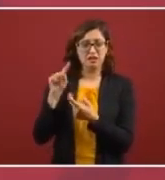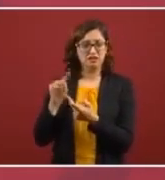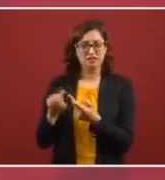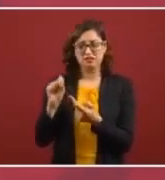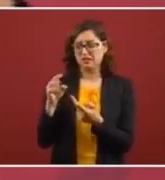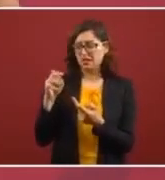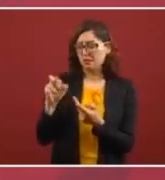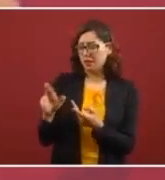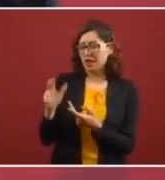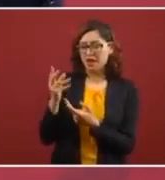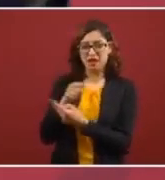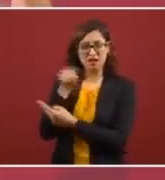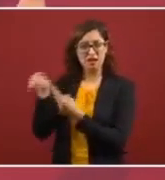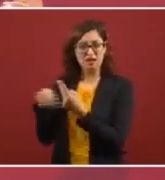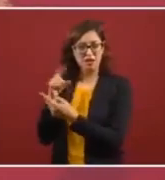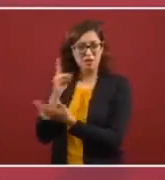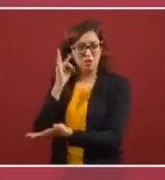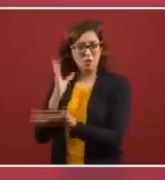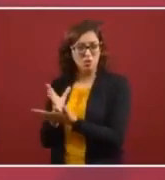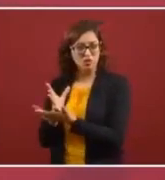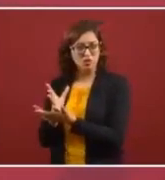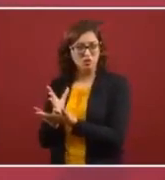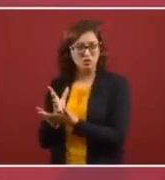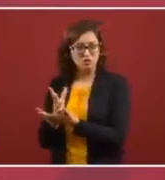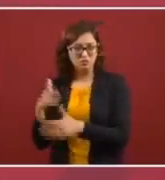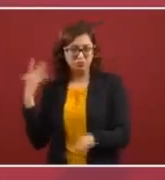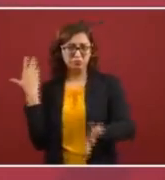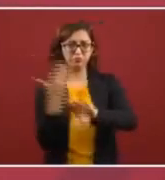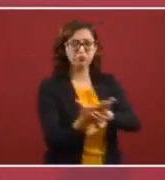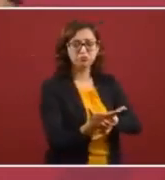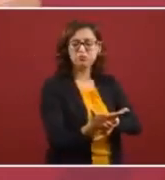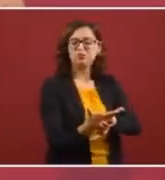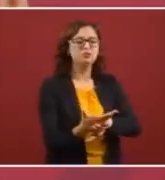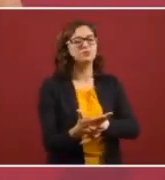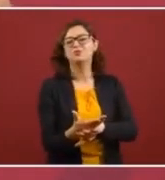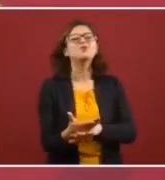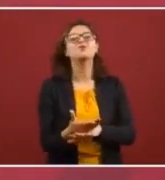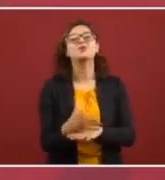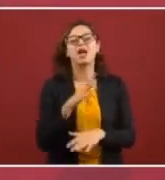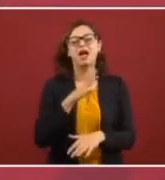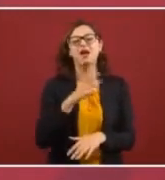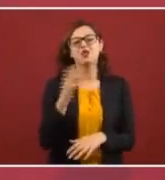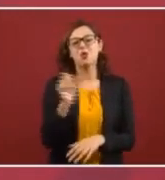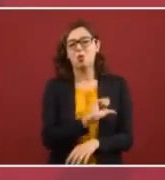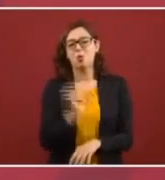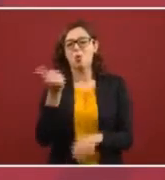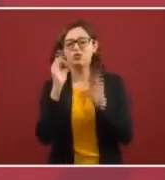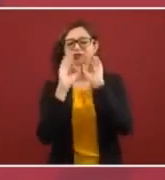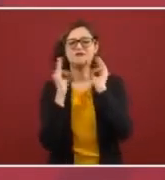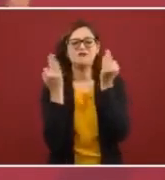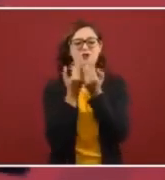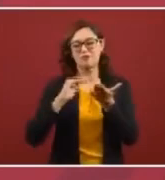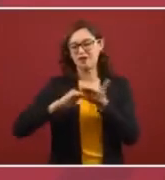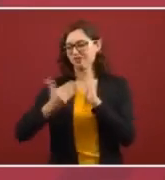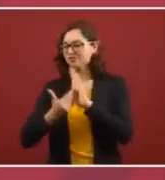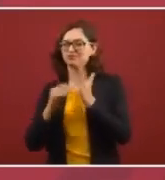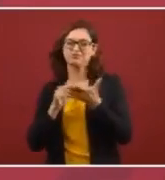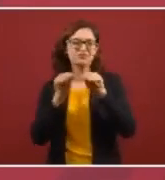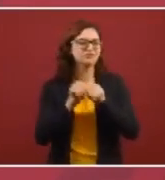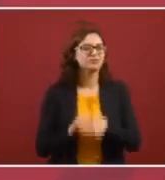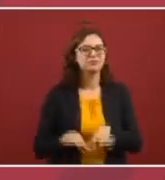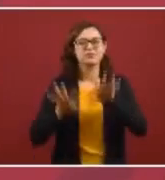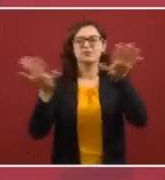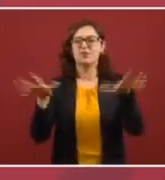does not otros instrumentos. Only just have the armed forces, but it has other instruments in order to